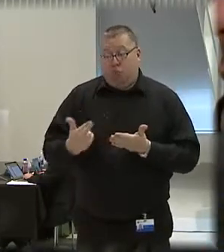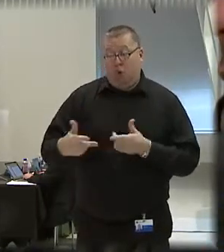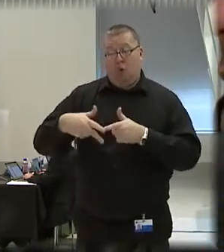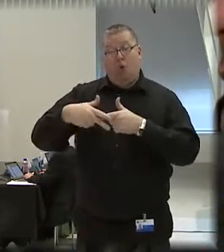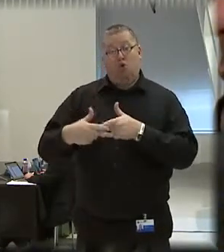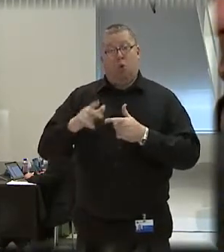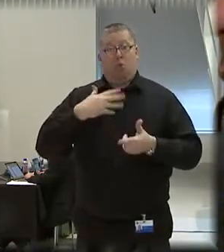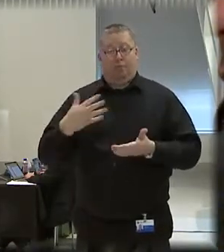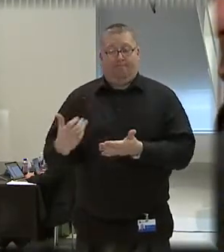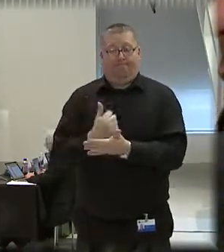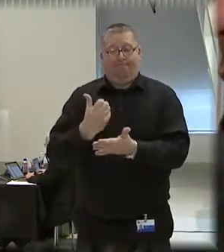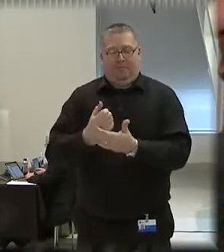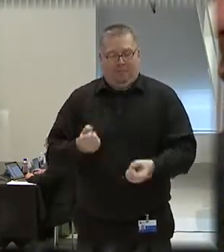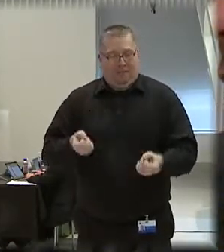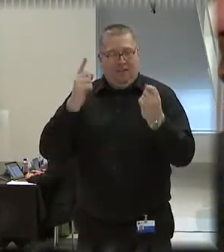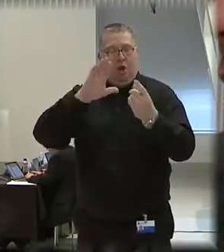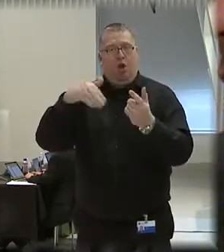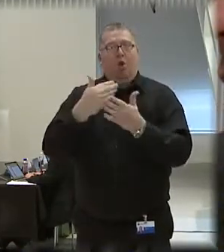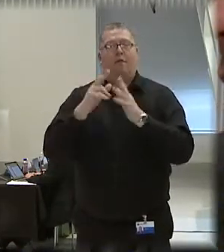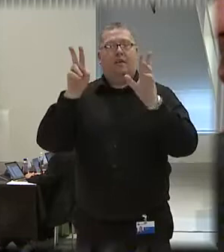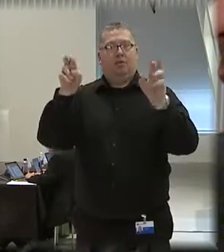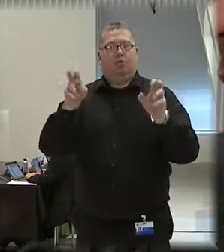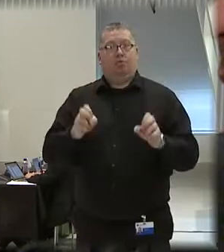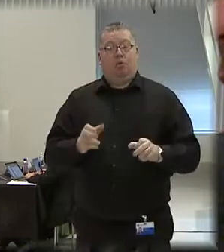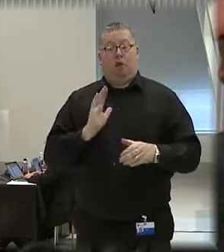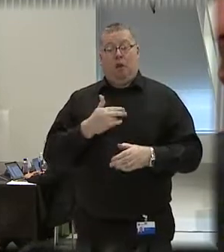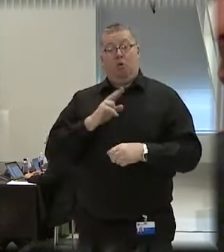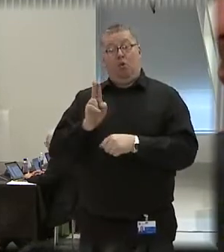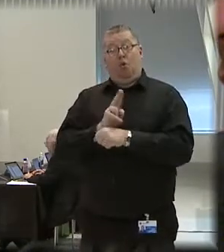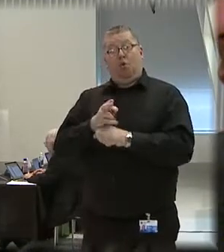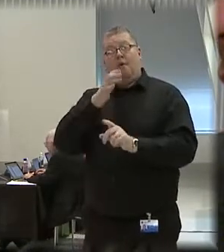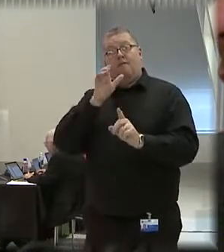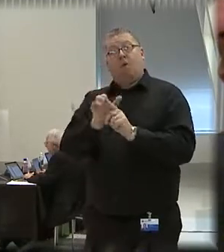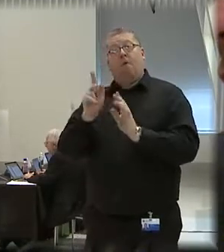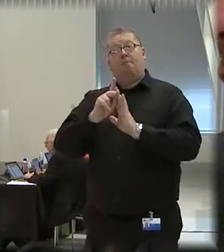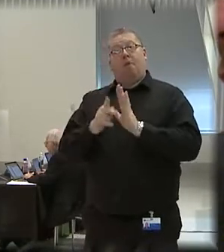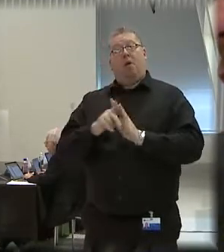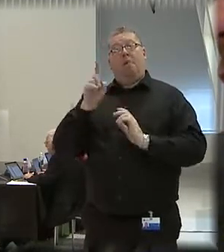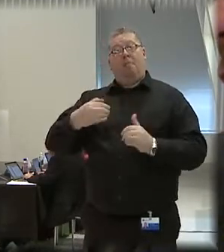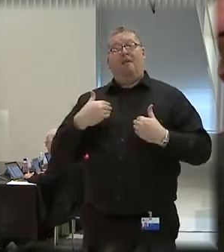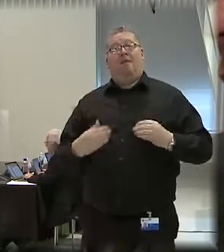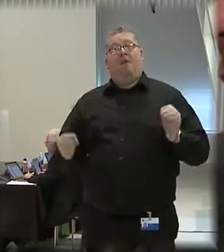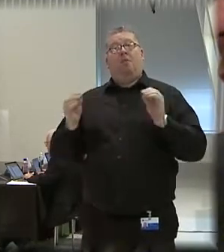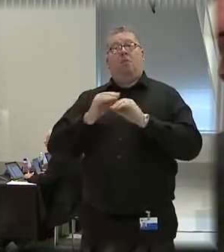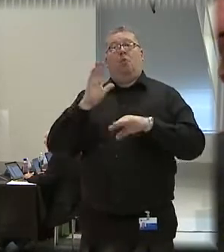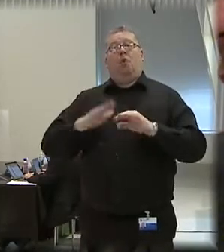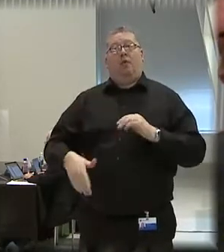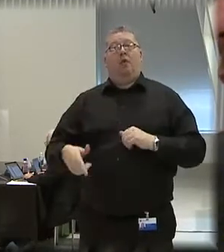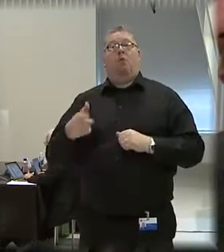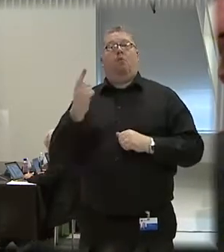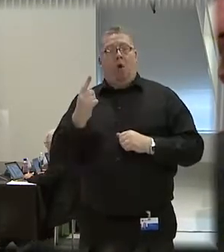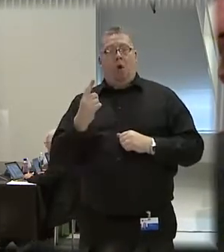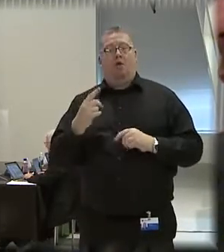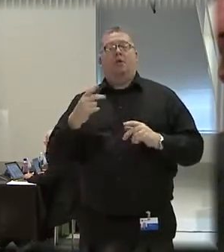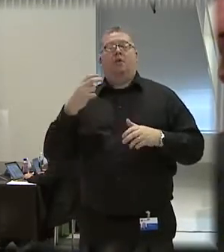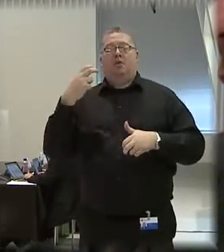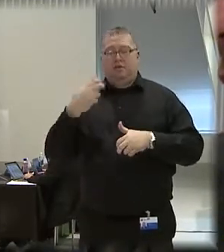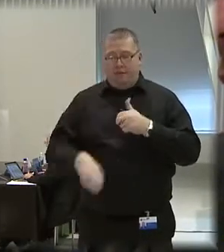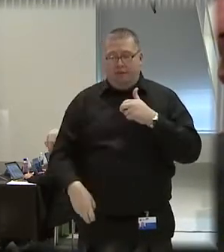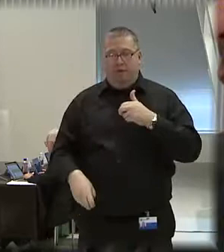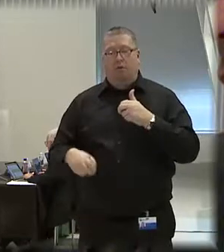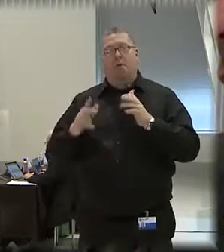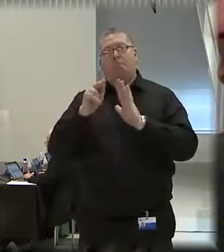hand. Use of force policies must have more than one extremely long and difficult policy